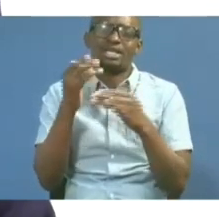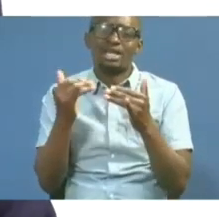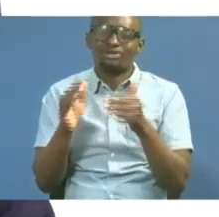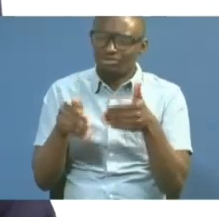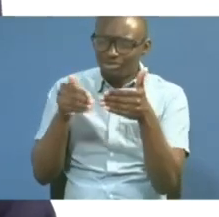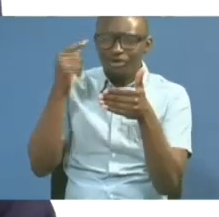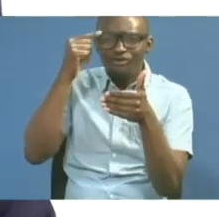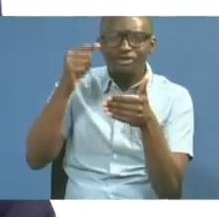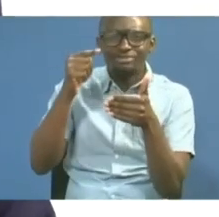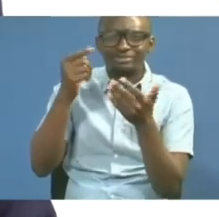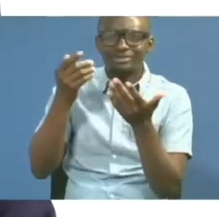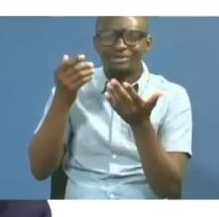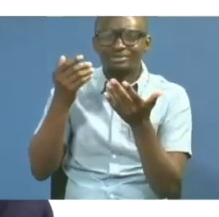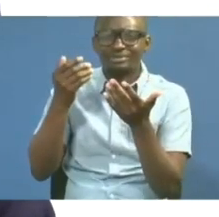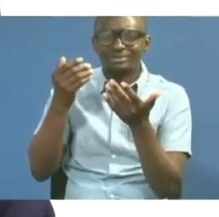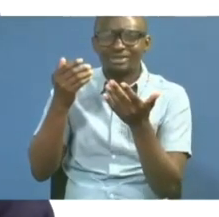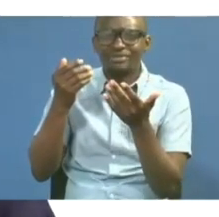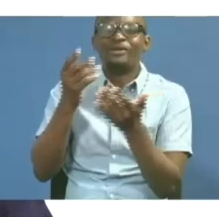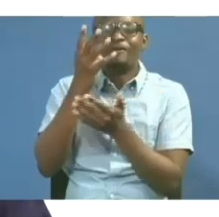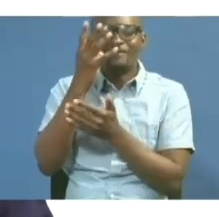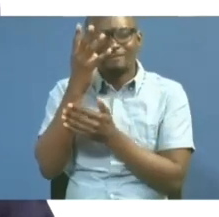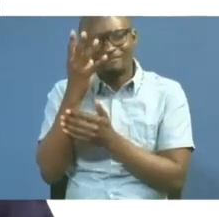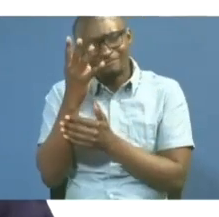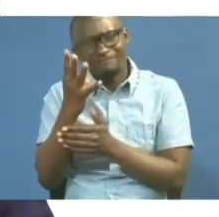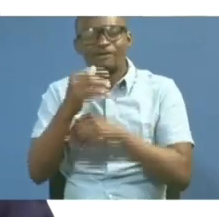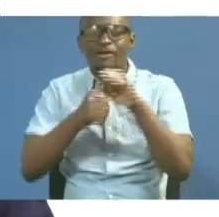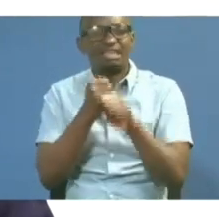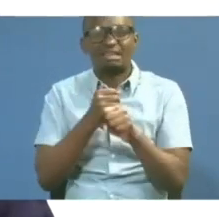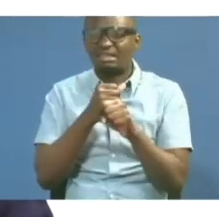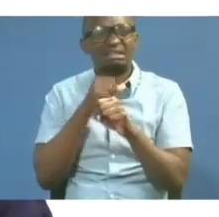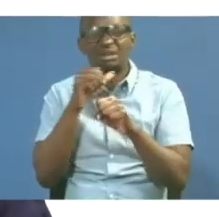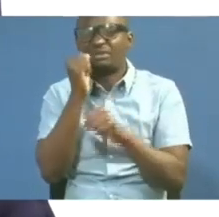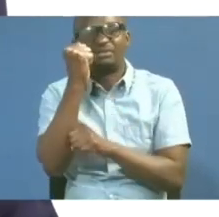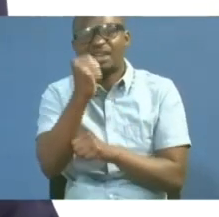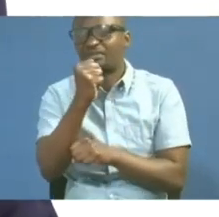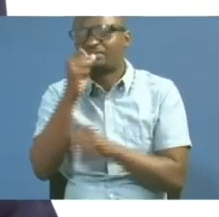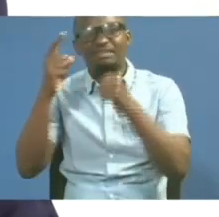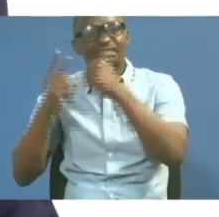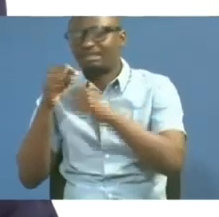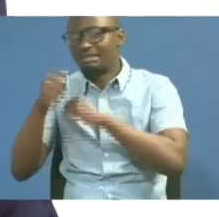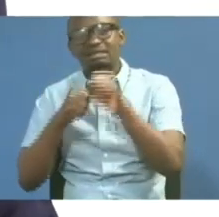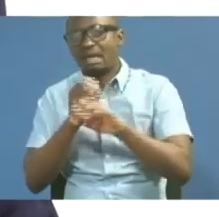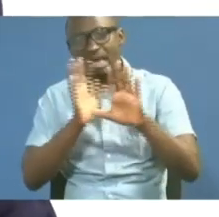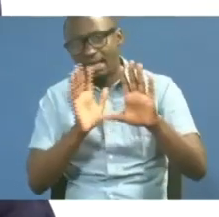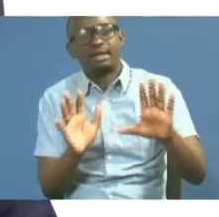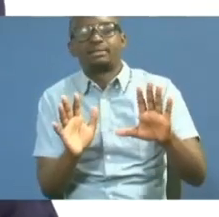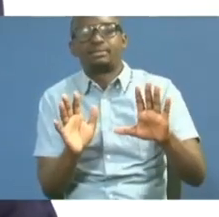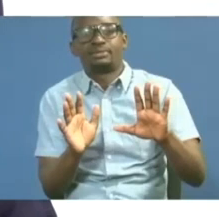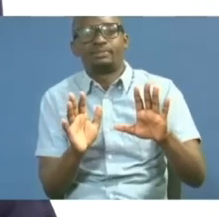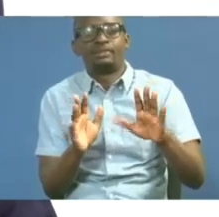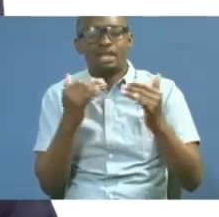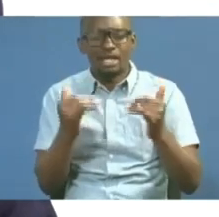common courses will usually go for the 4 years, not actually the fourth and the fifth and the sixth year. And for those